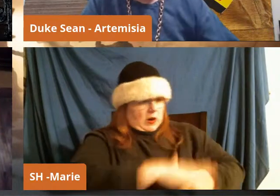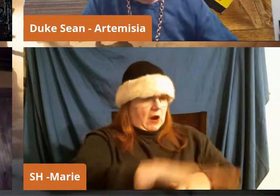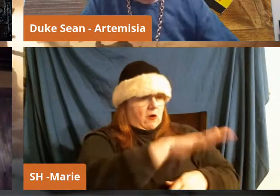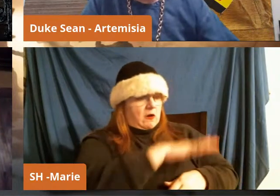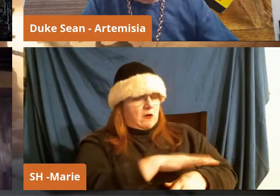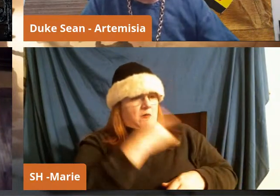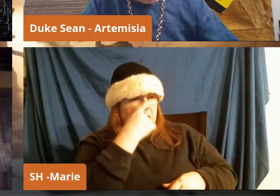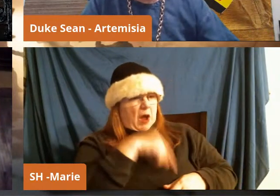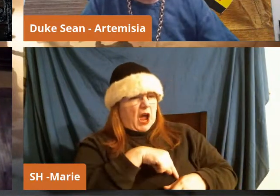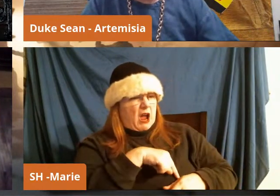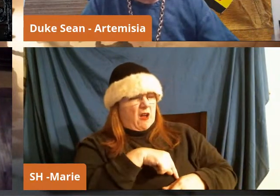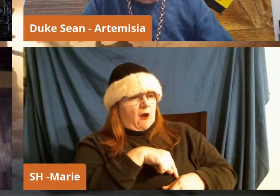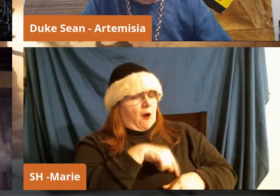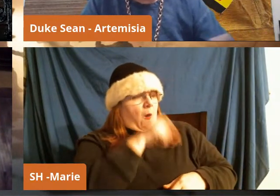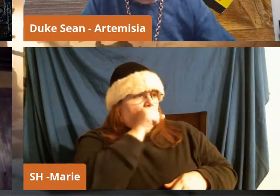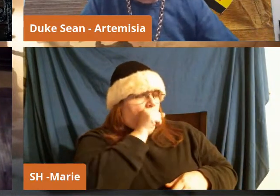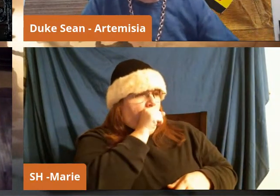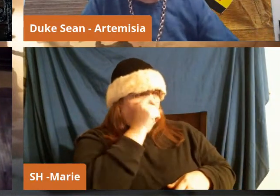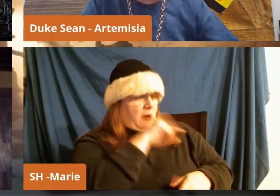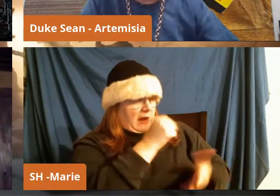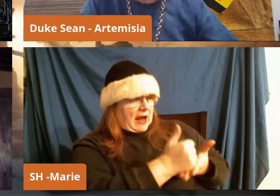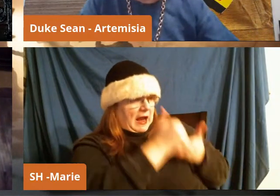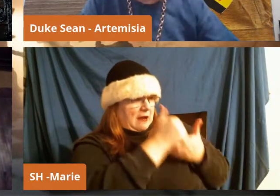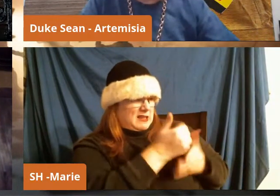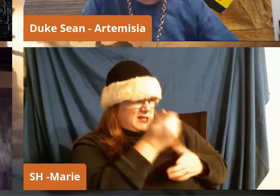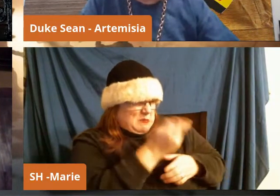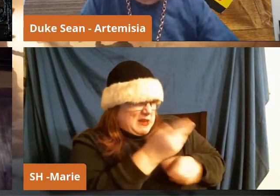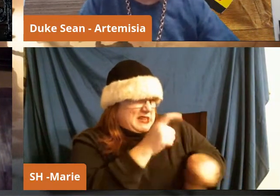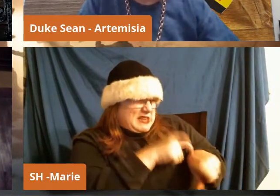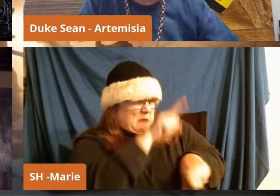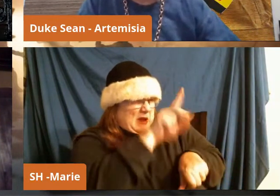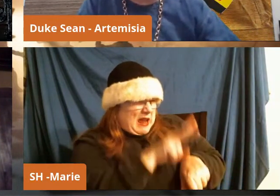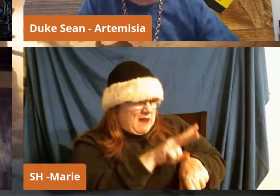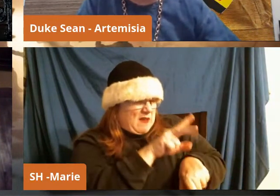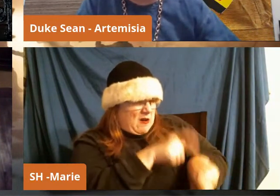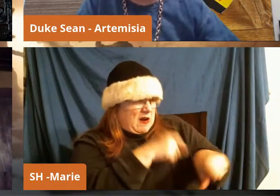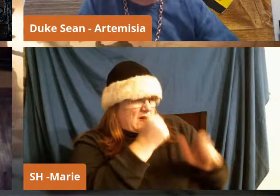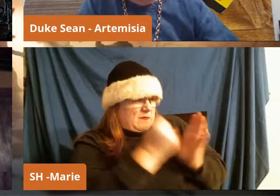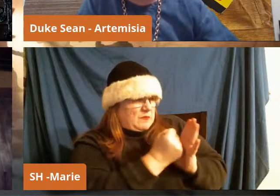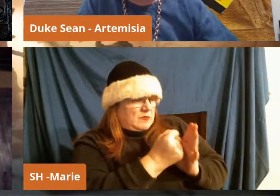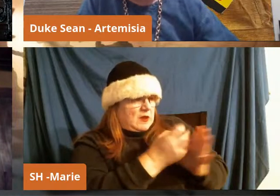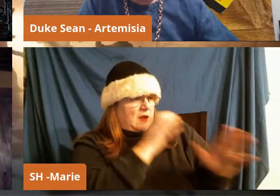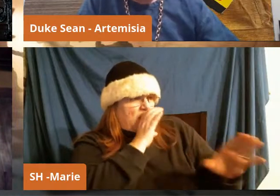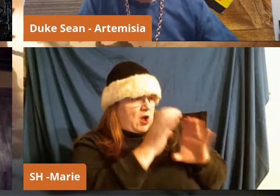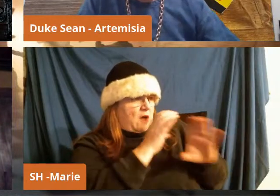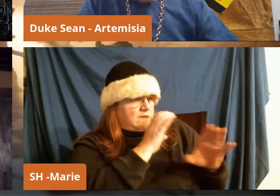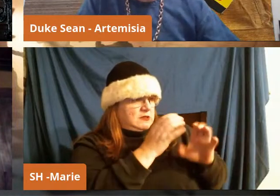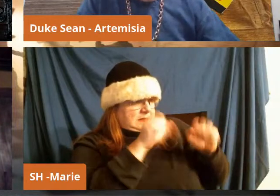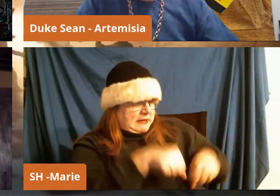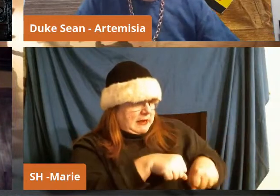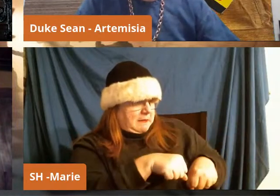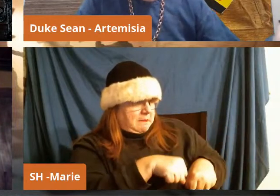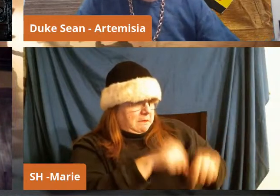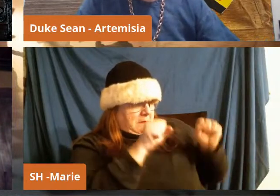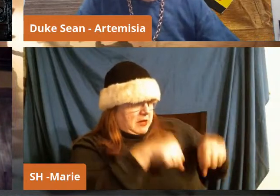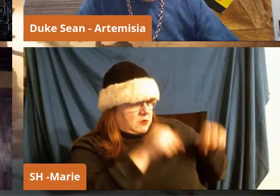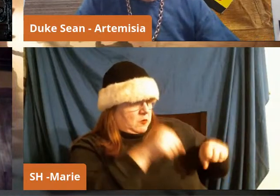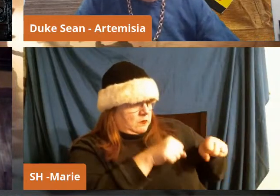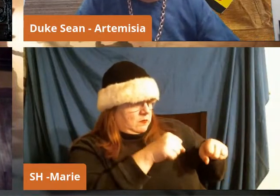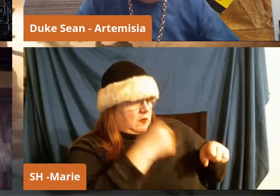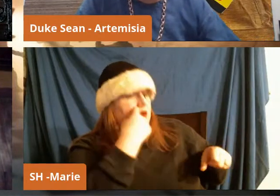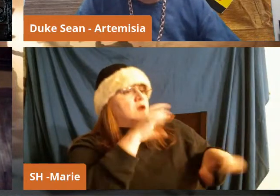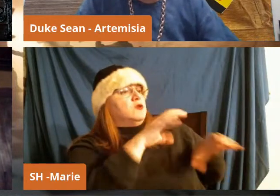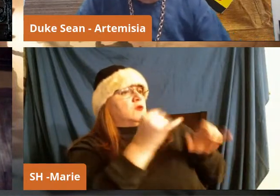area. Can I have you spend half an hour, play a game, sit down and have a conversation? Right. And basically just do